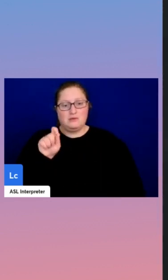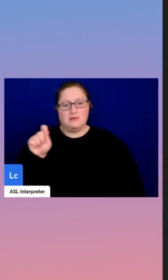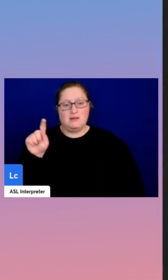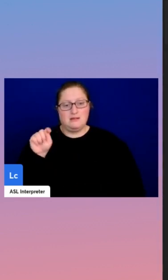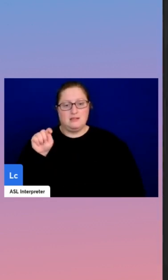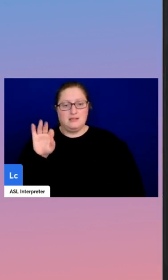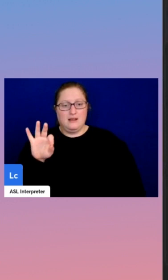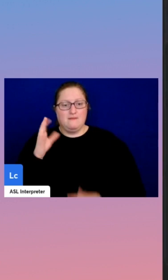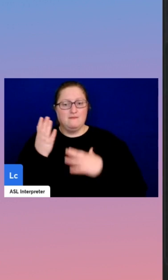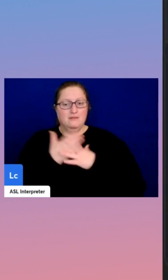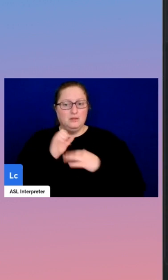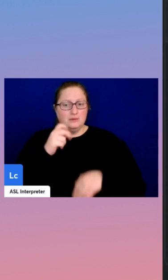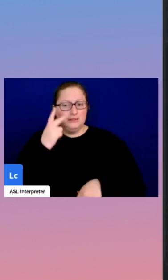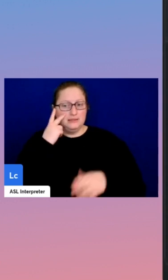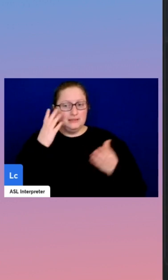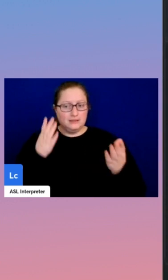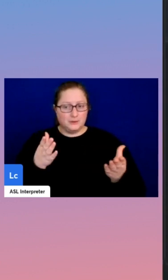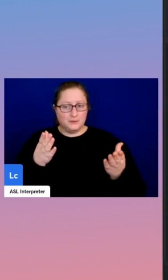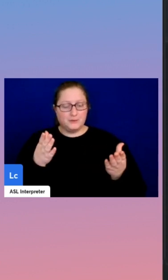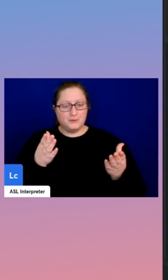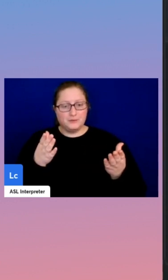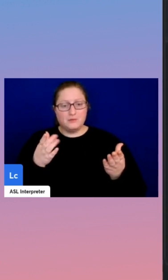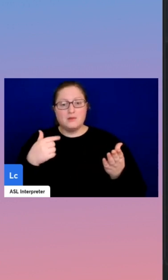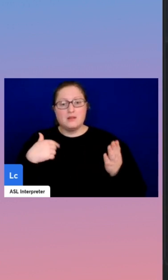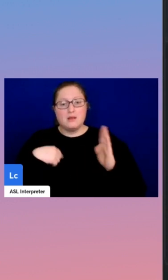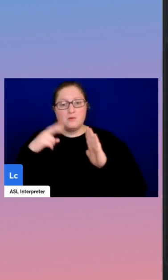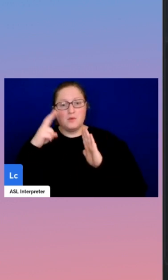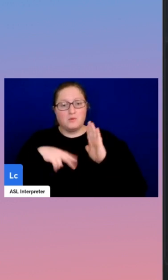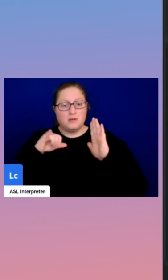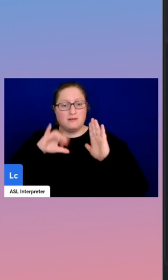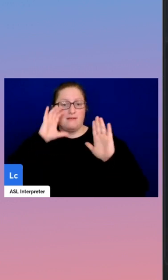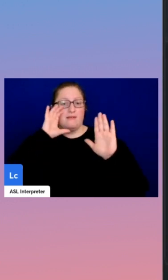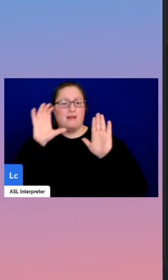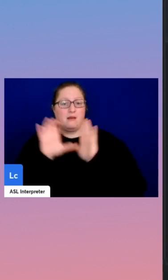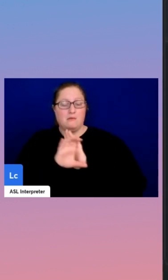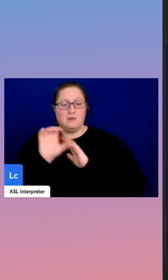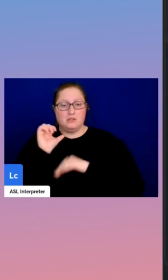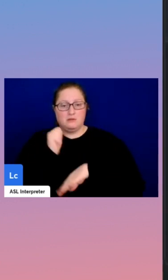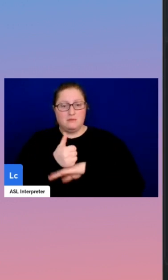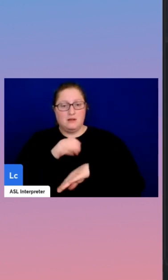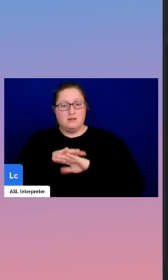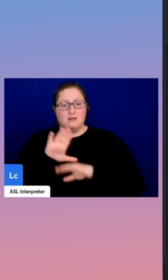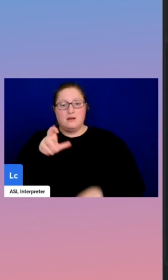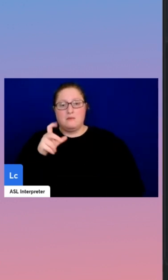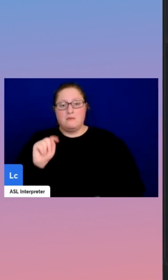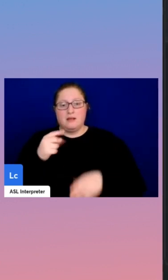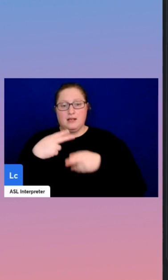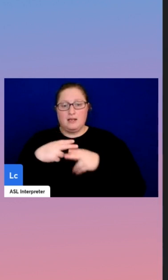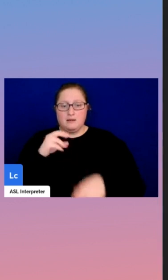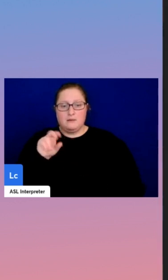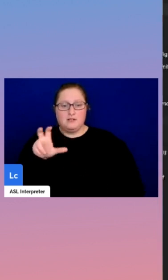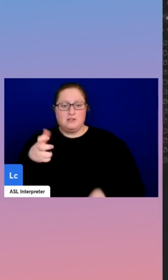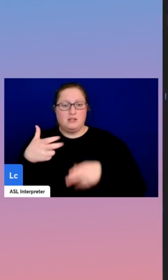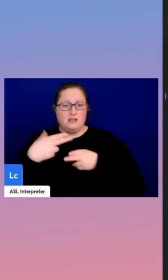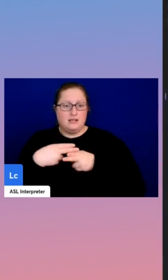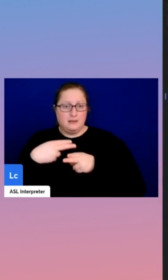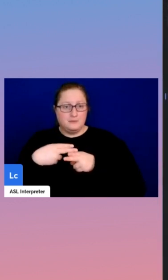here, where I am reading the image based on a bucket name and on a channel name, right?